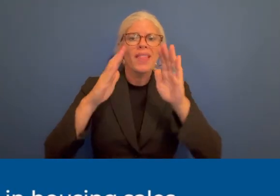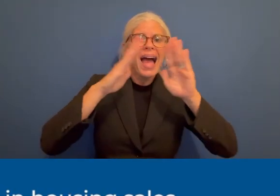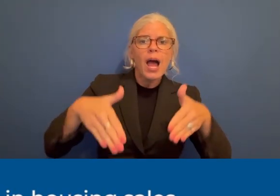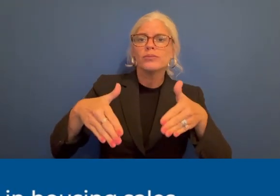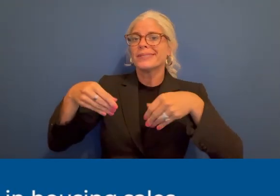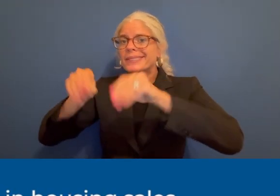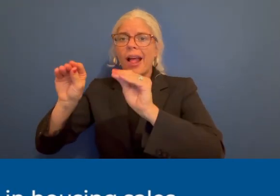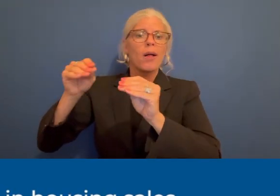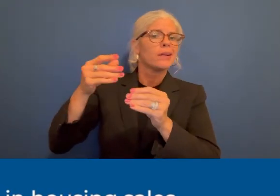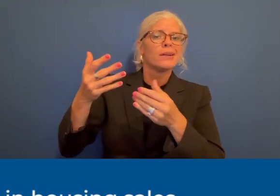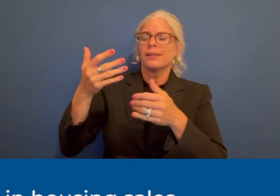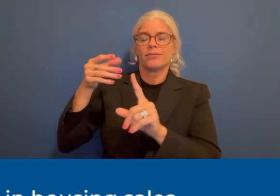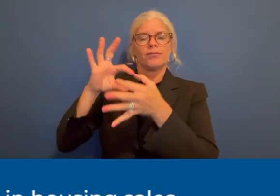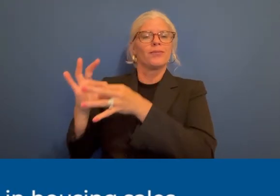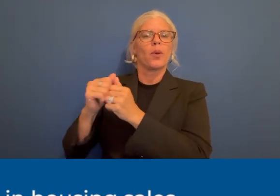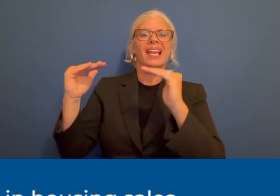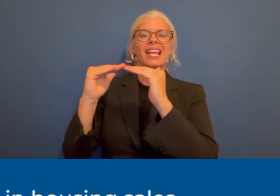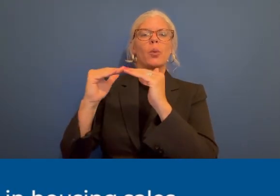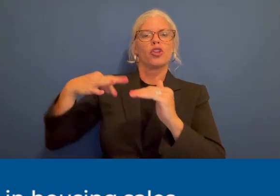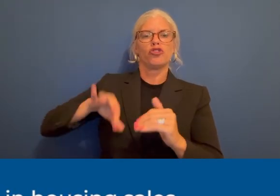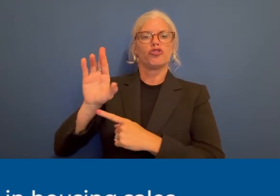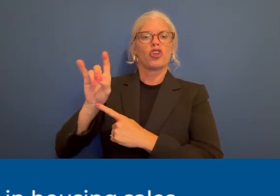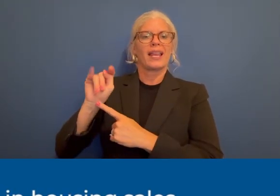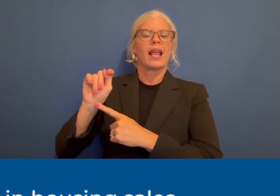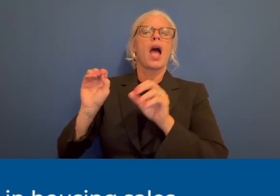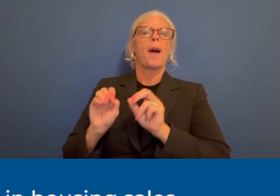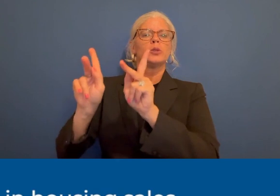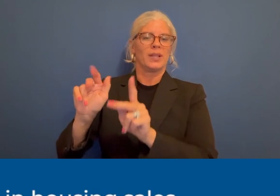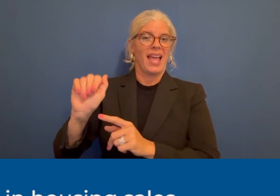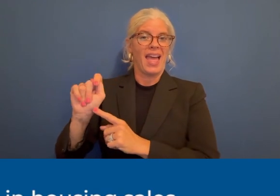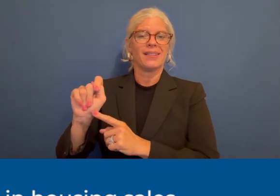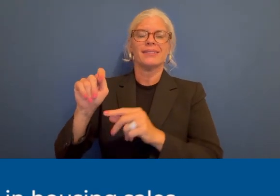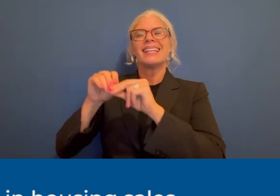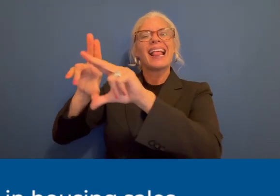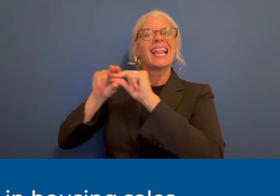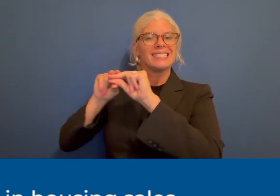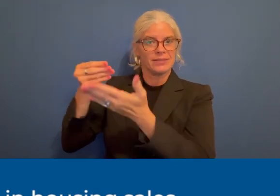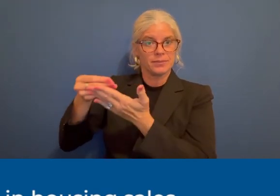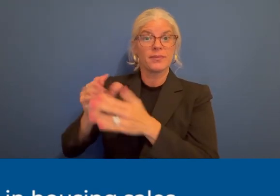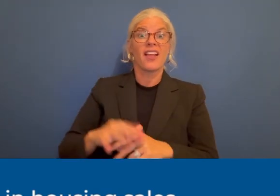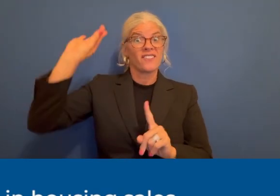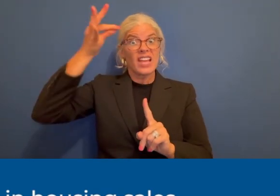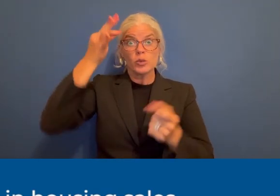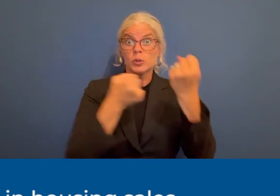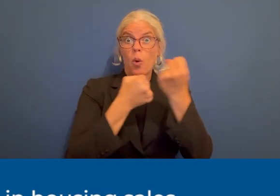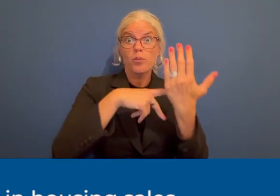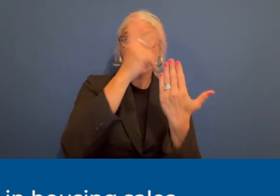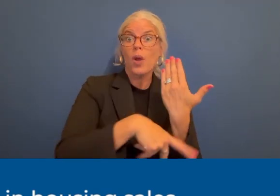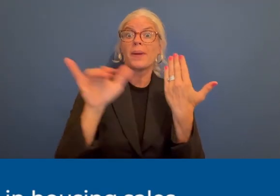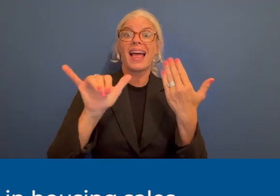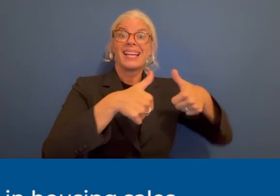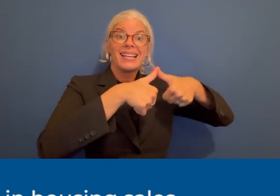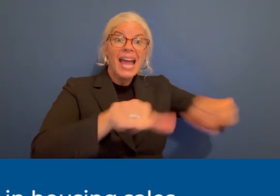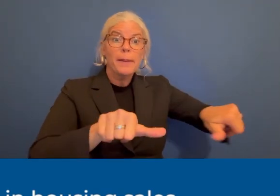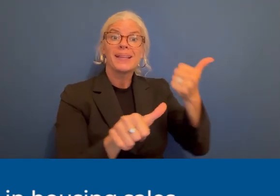in housing sales and, along with the Equal Credit Opportunity Act, in lending. Federally supported programs like